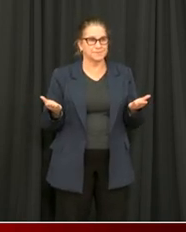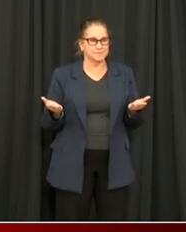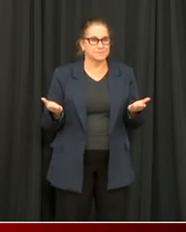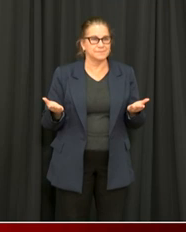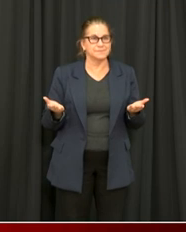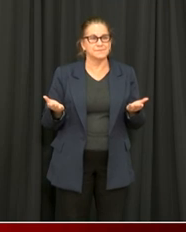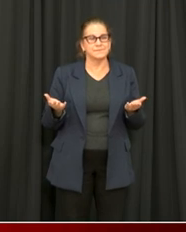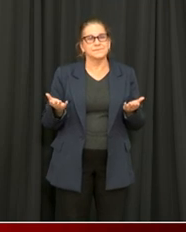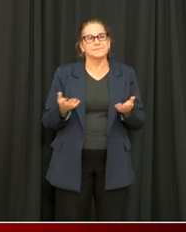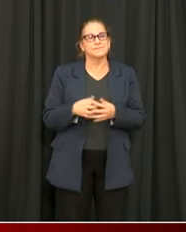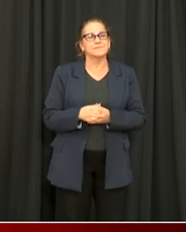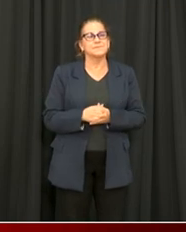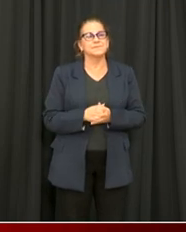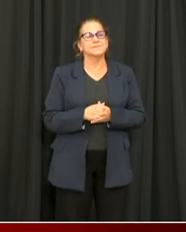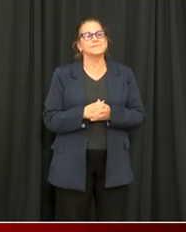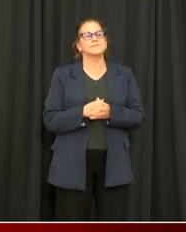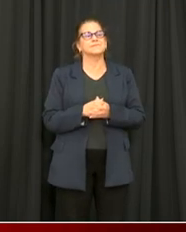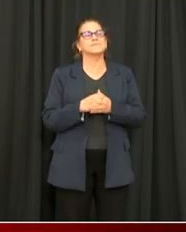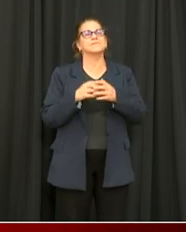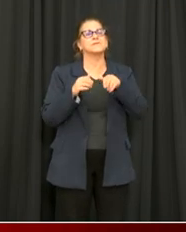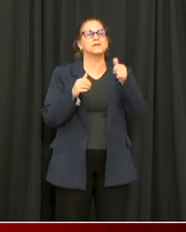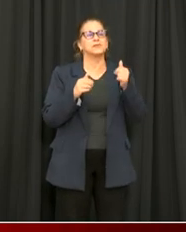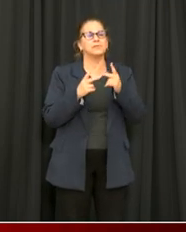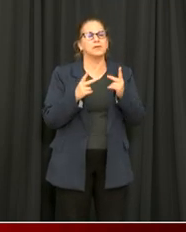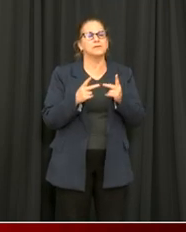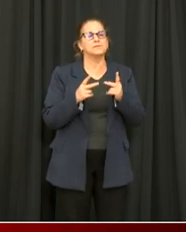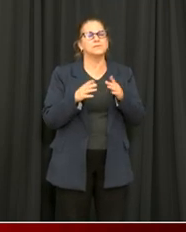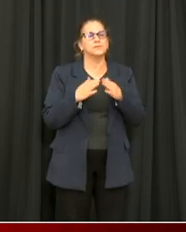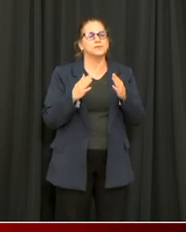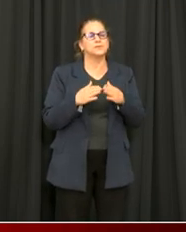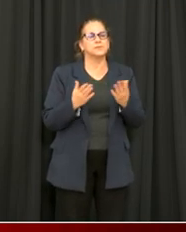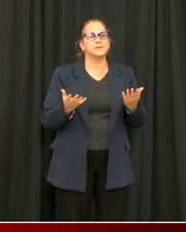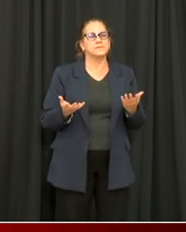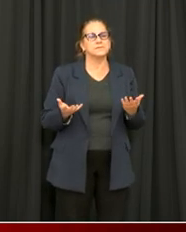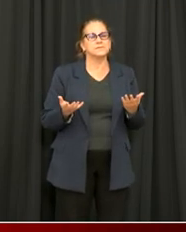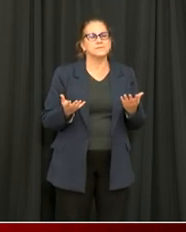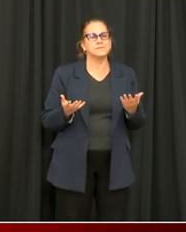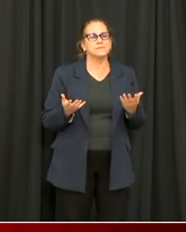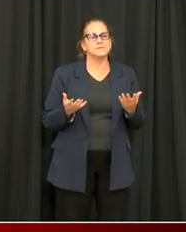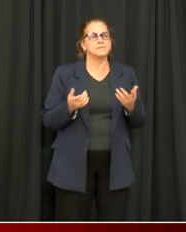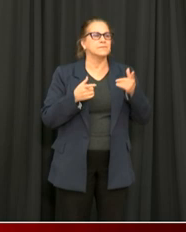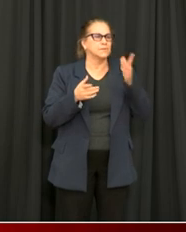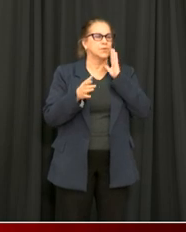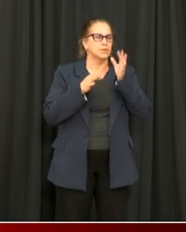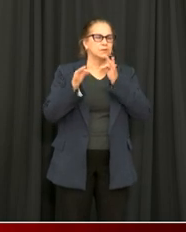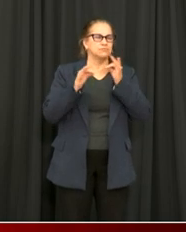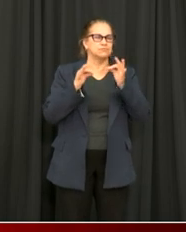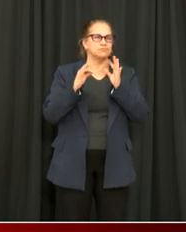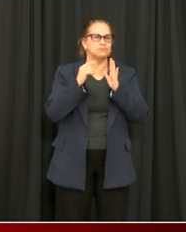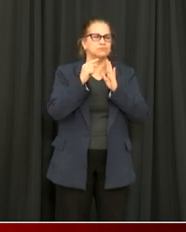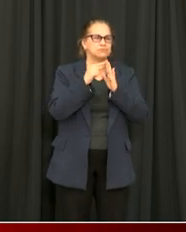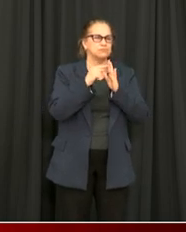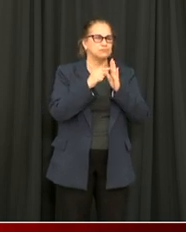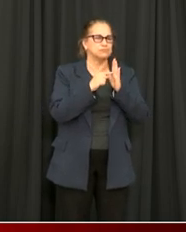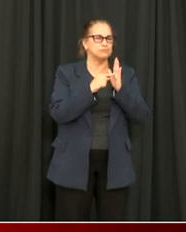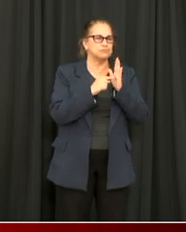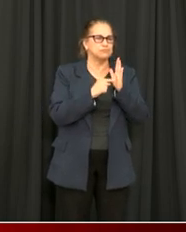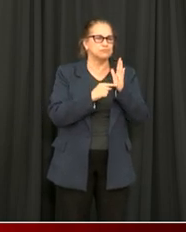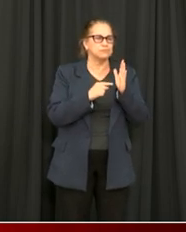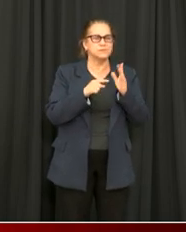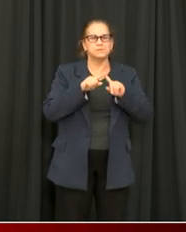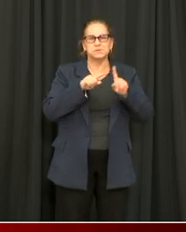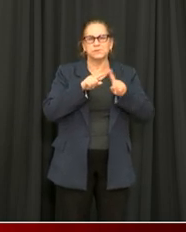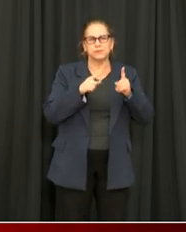will be others, directors who will re-engage various services at